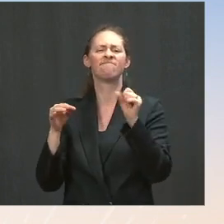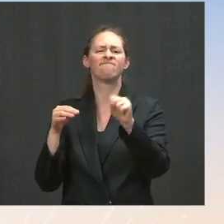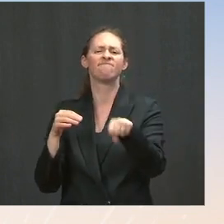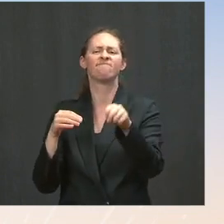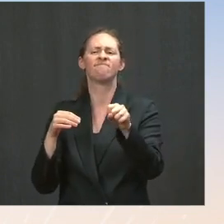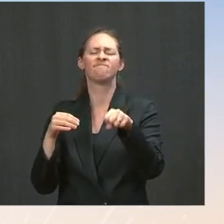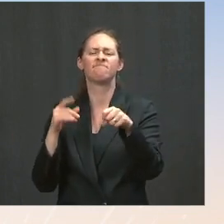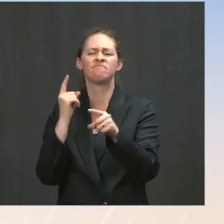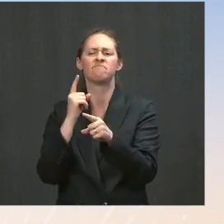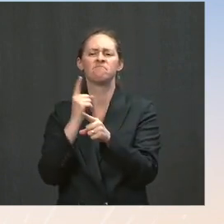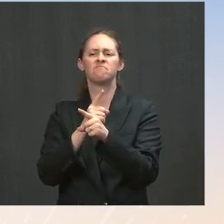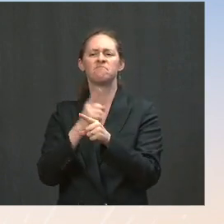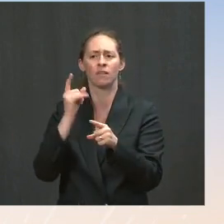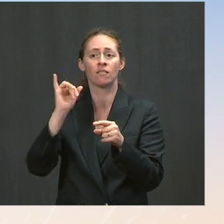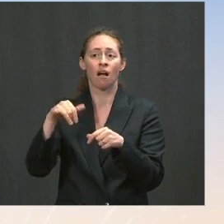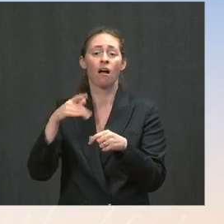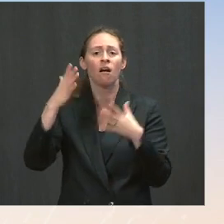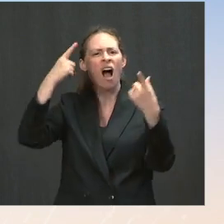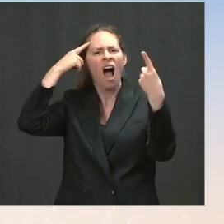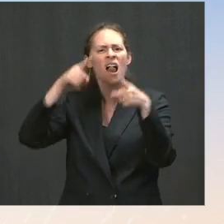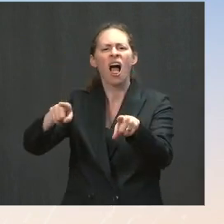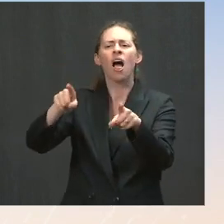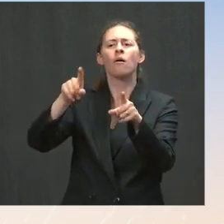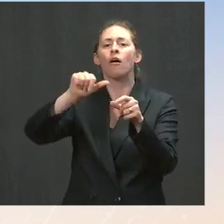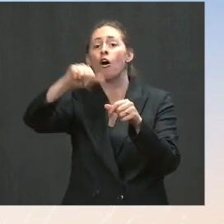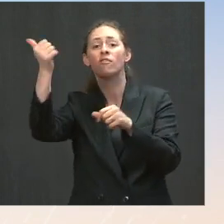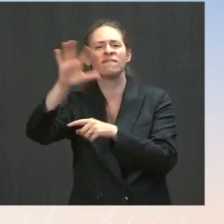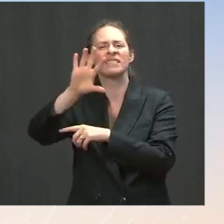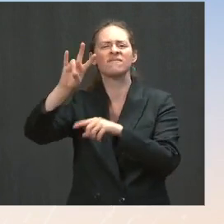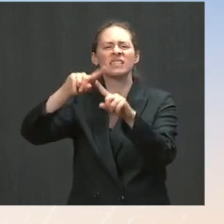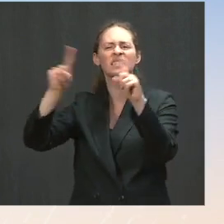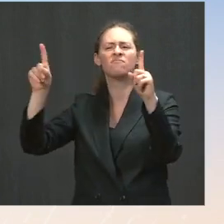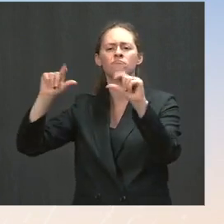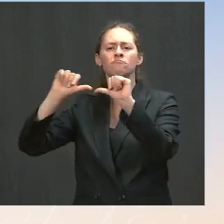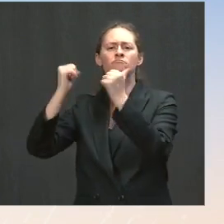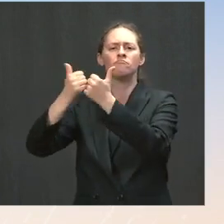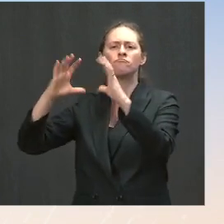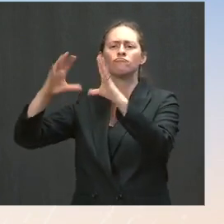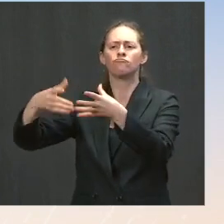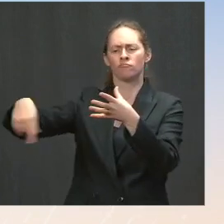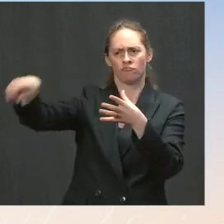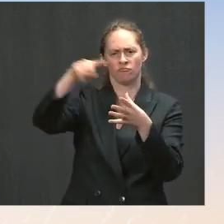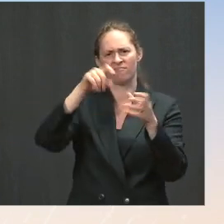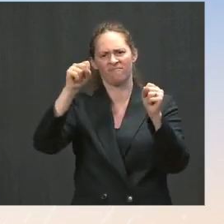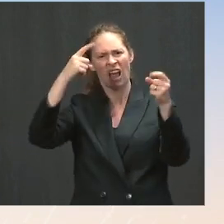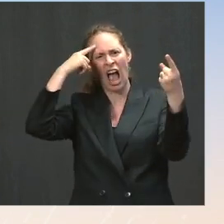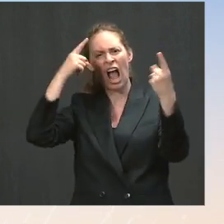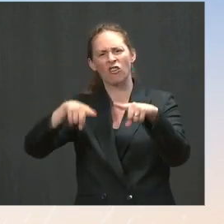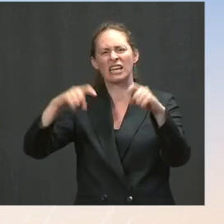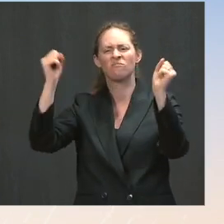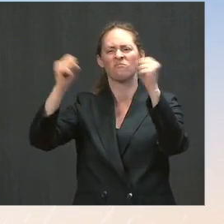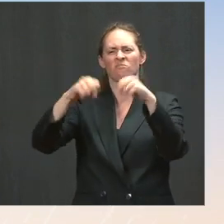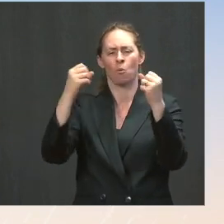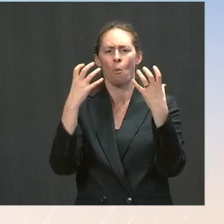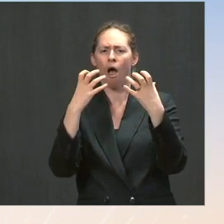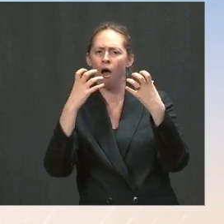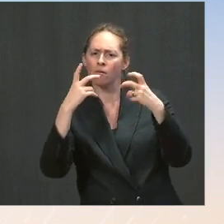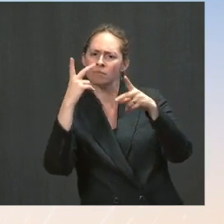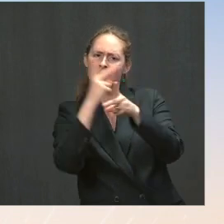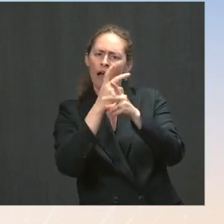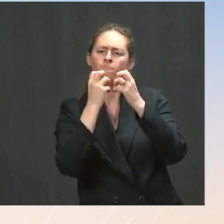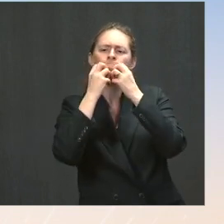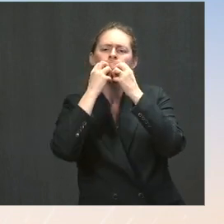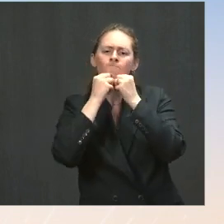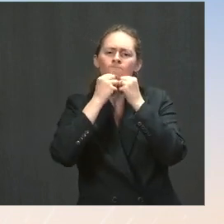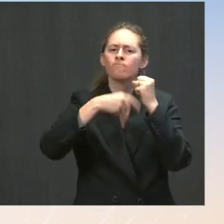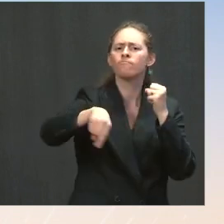by 57 hospital associations across the country to make sure they were taking every step they could to protect the servicemen and